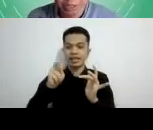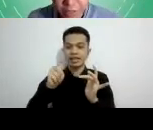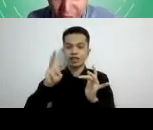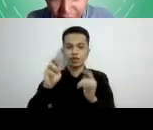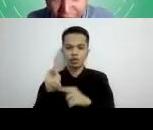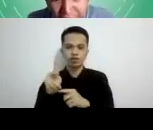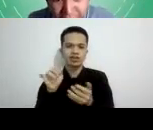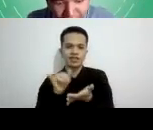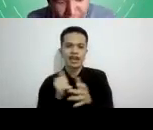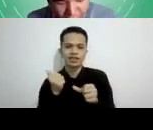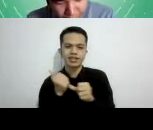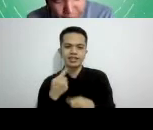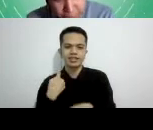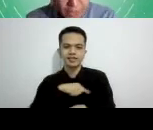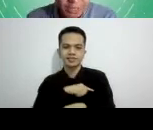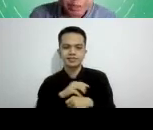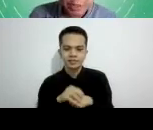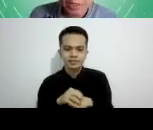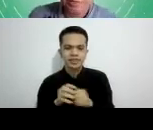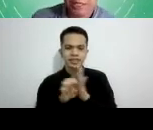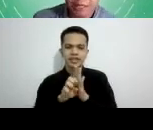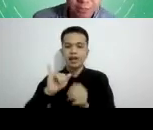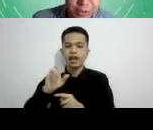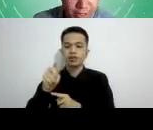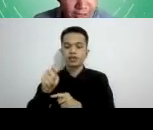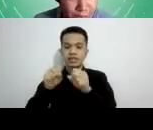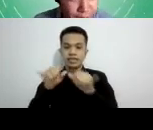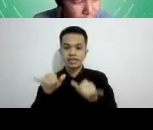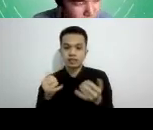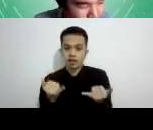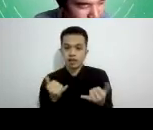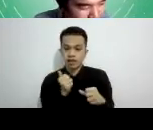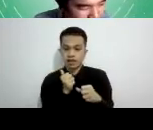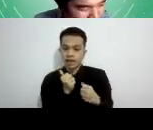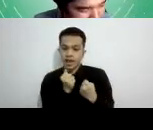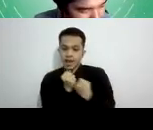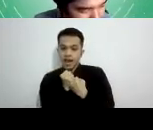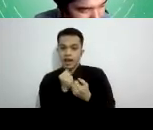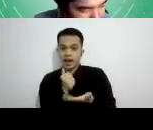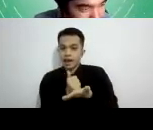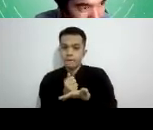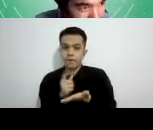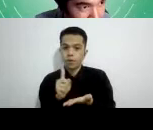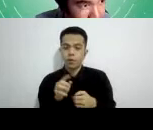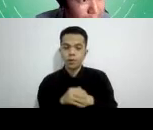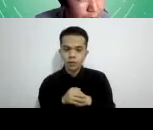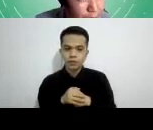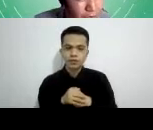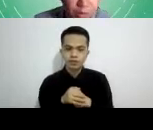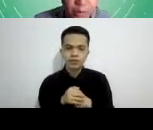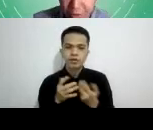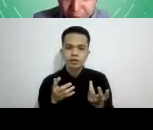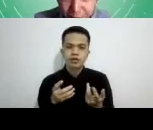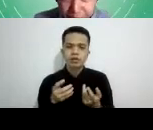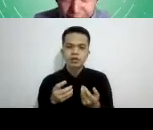to assist their lives. For example, an IoT system that assists me right now would be being able to